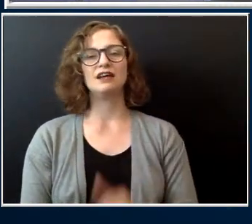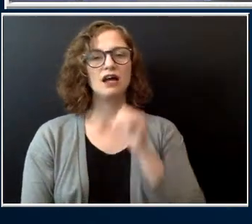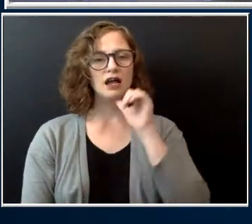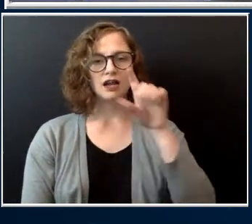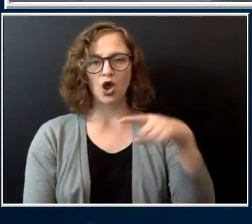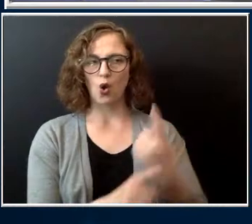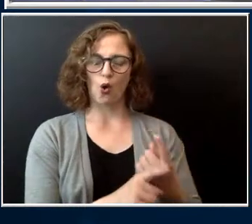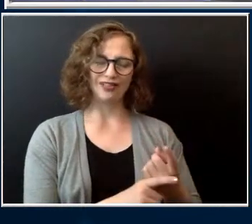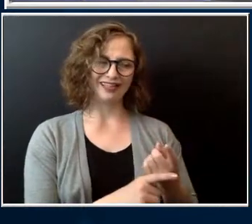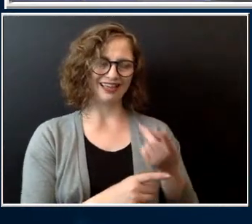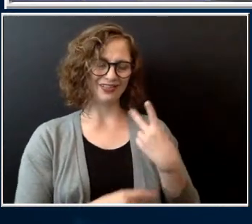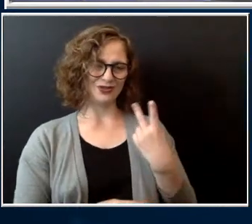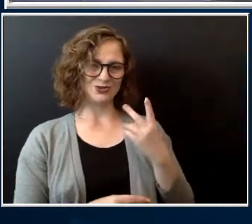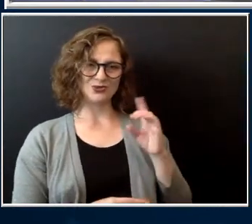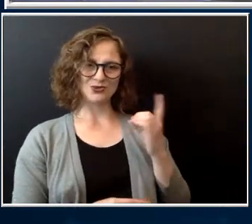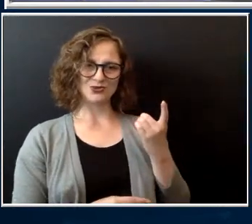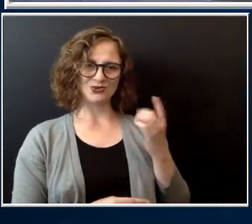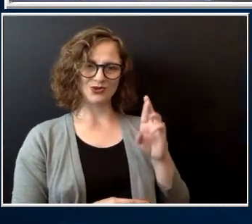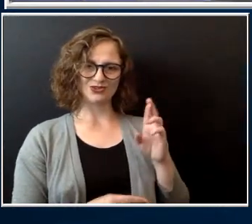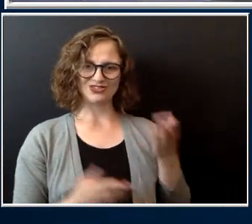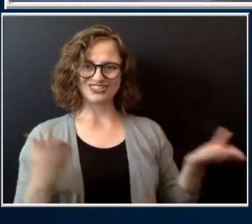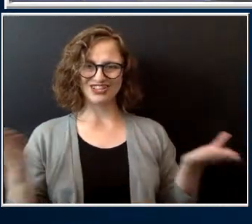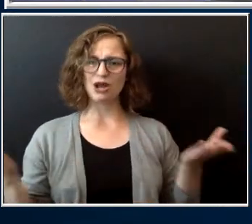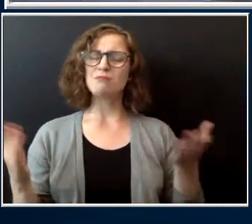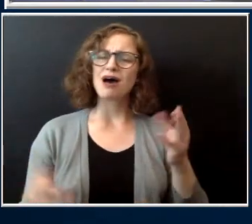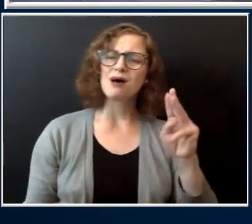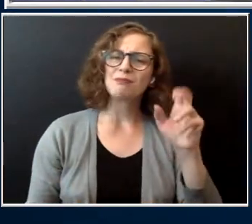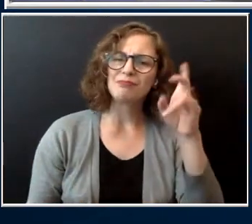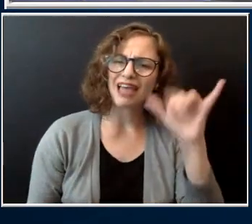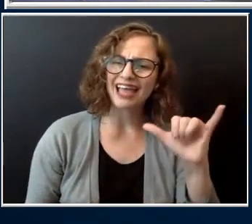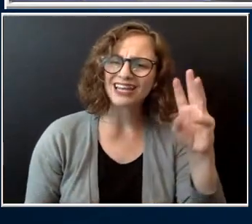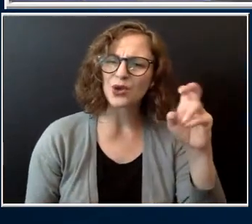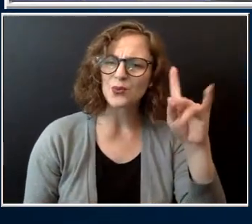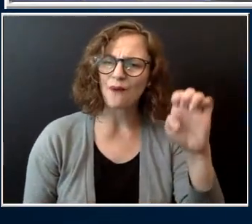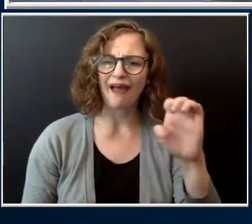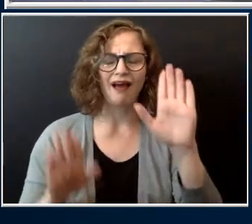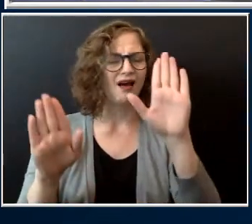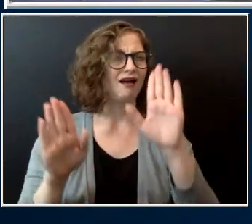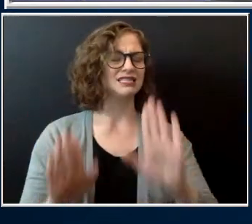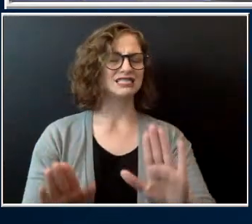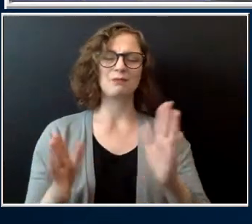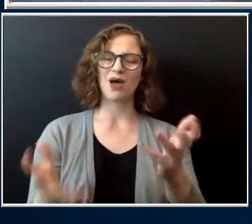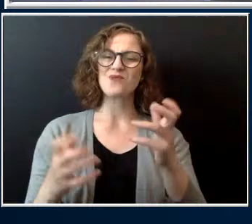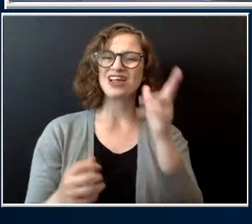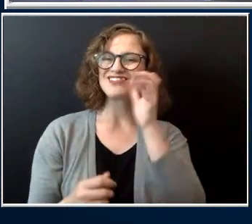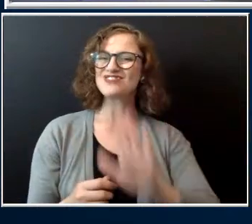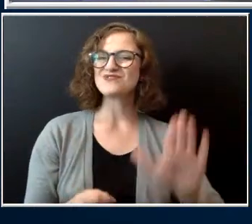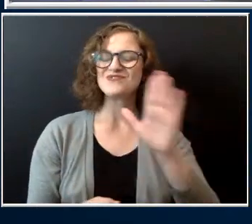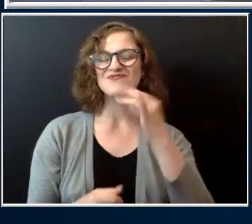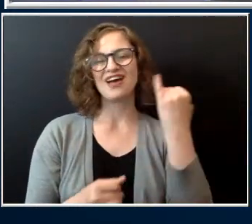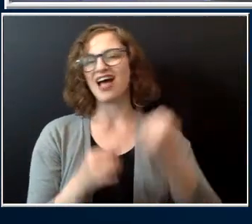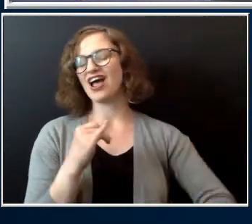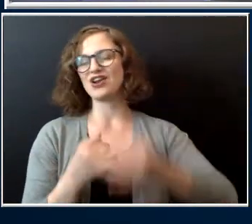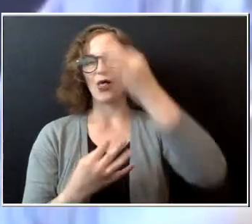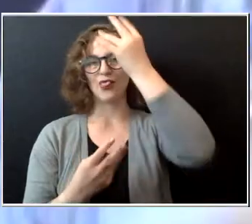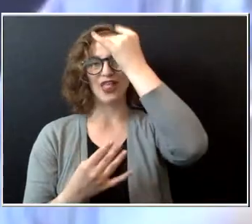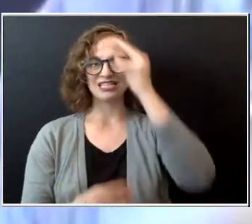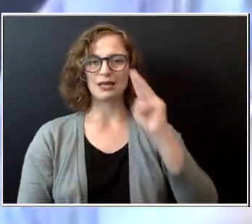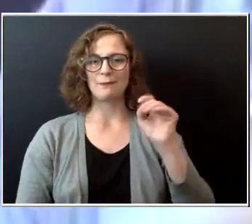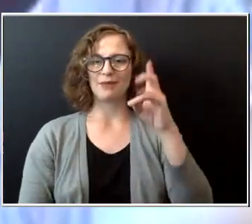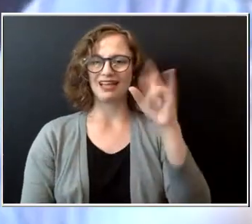Wake, awesome. I want to hear some final thoughts before we go. Mandy, I'm going to start with you. Final thought.